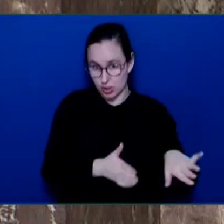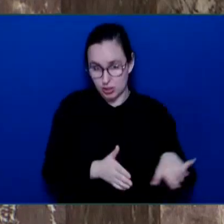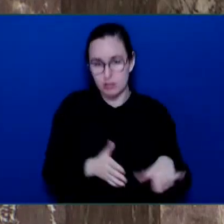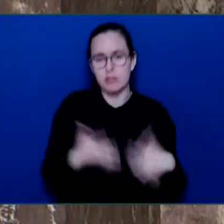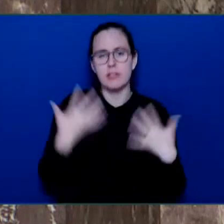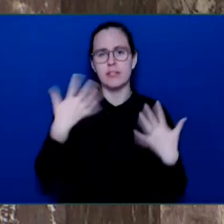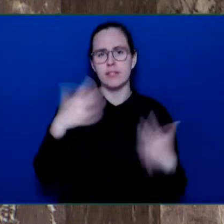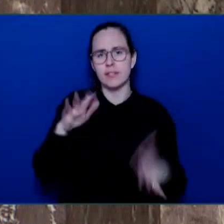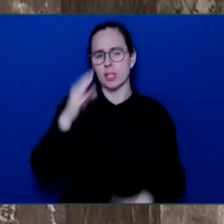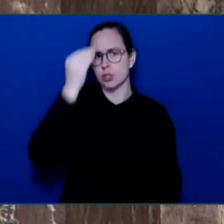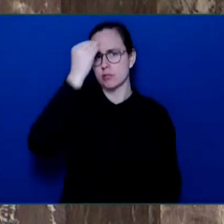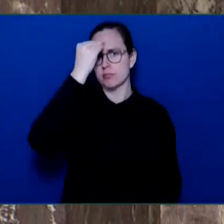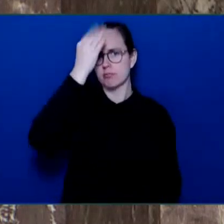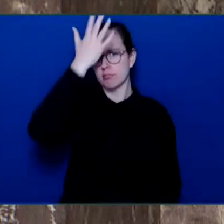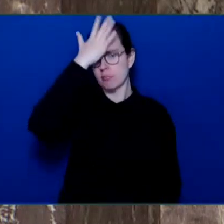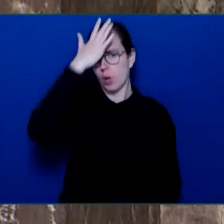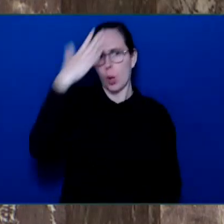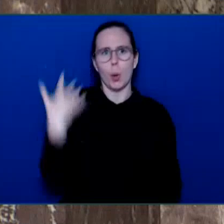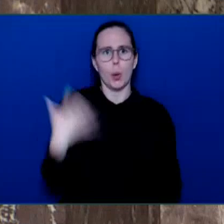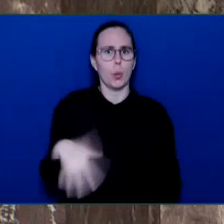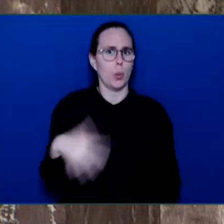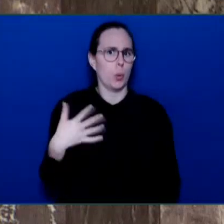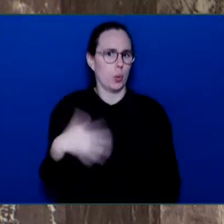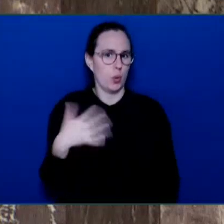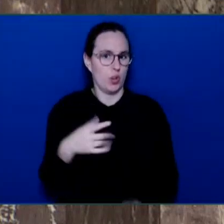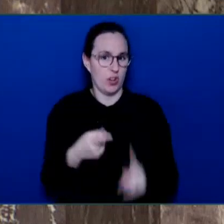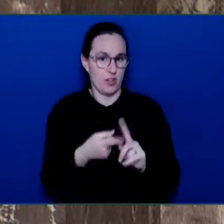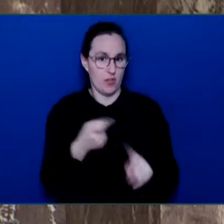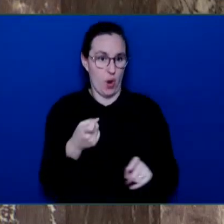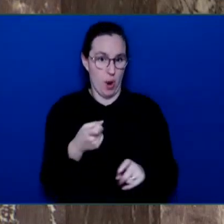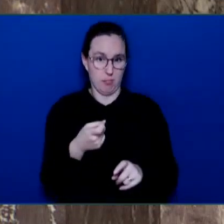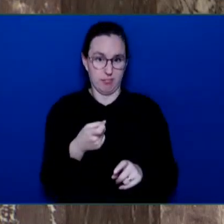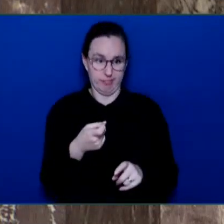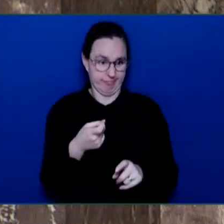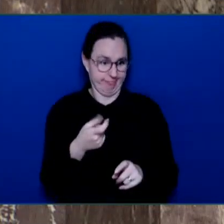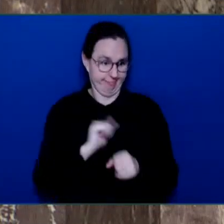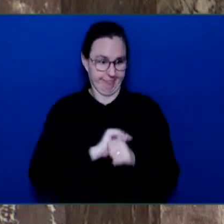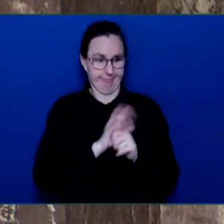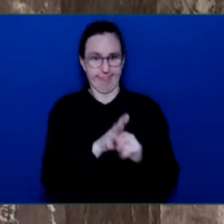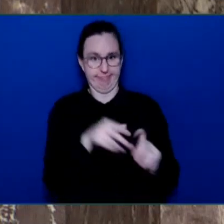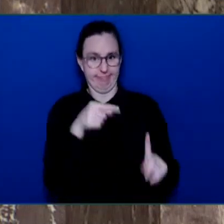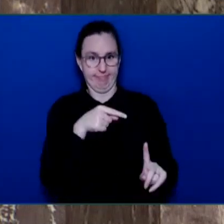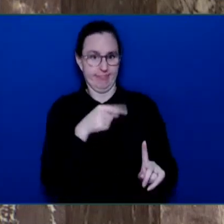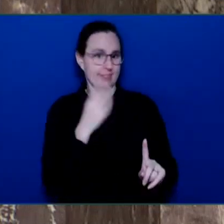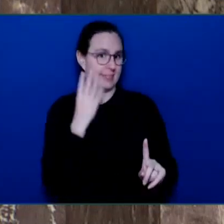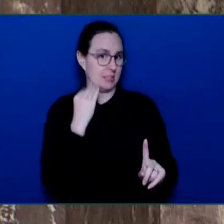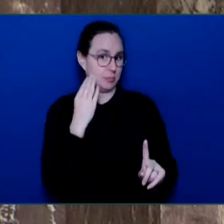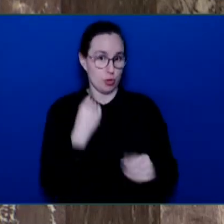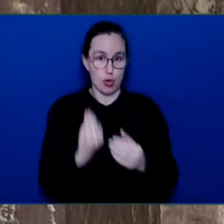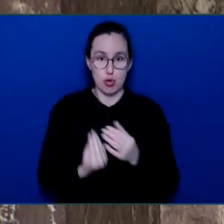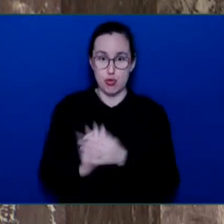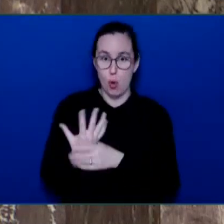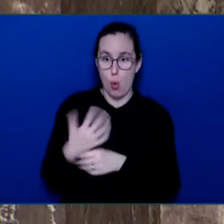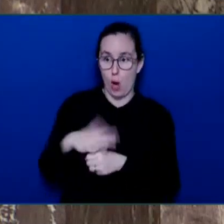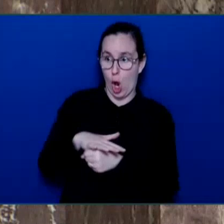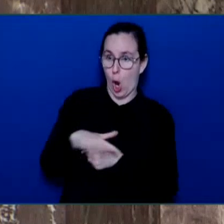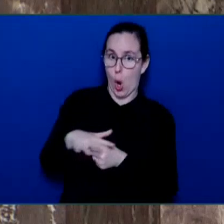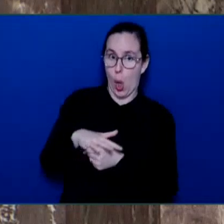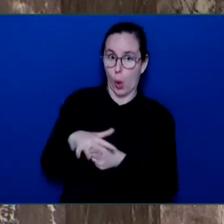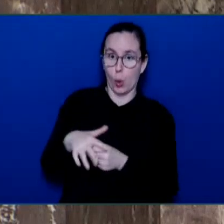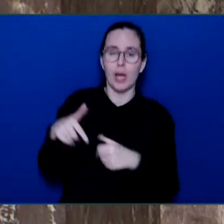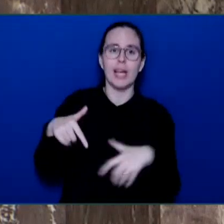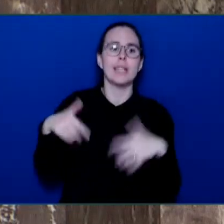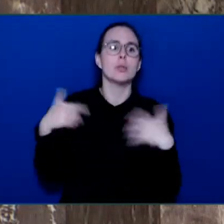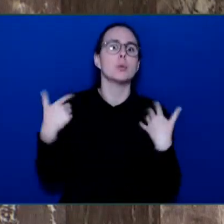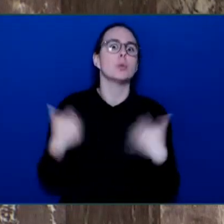experiences of the pandemic that having the ability to grow food locally is vitally important to handle pandemics, to handle any challenges, economic